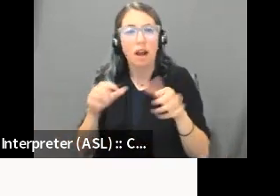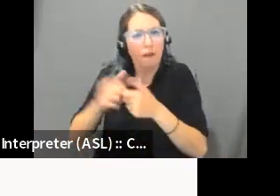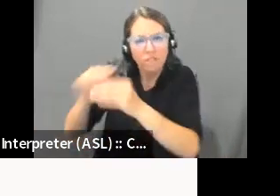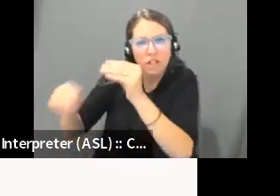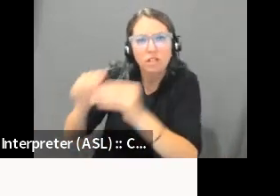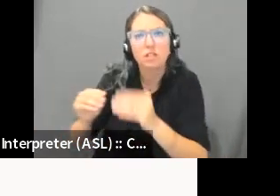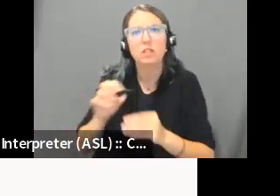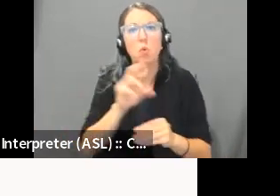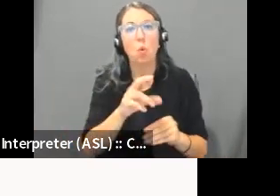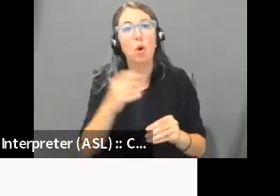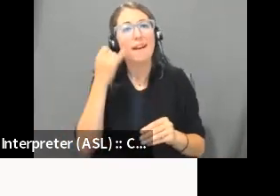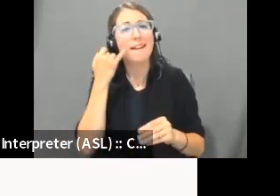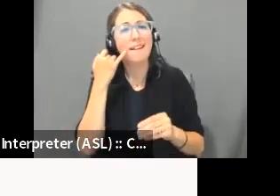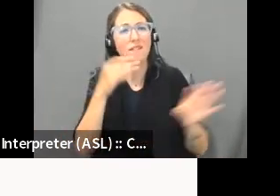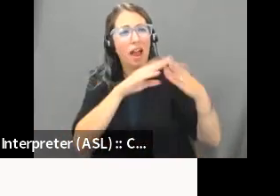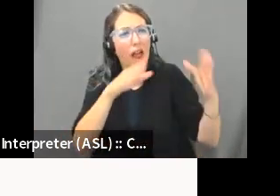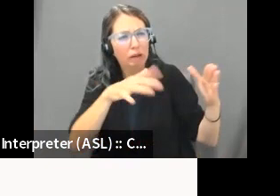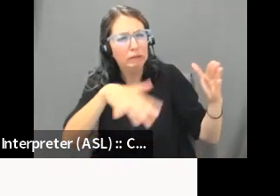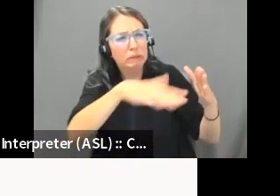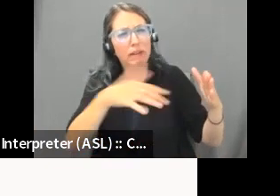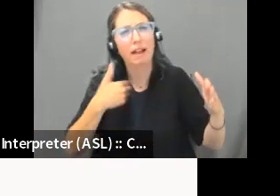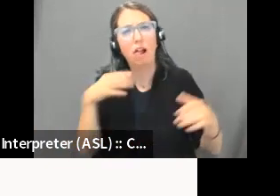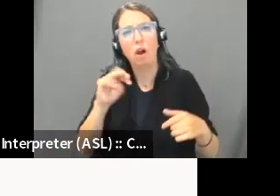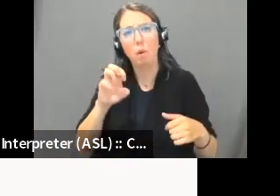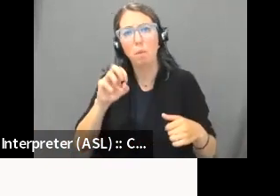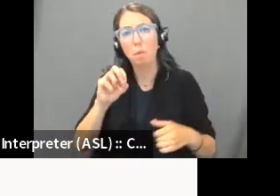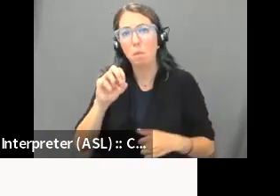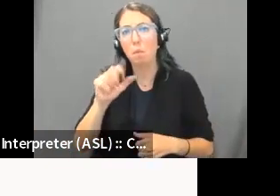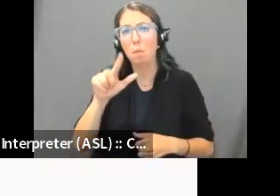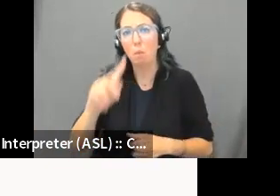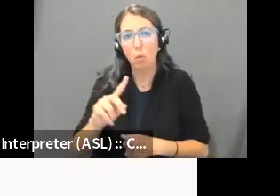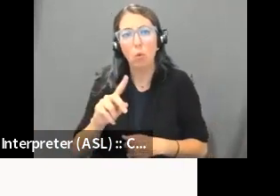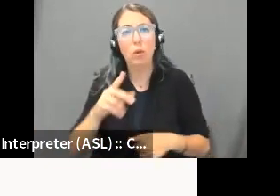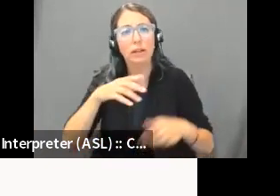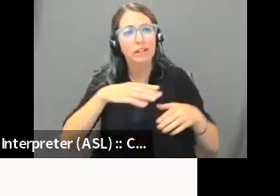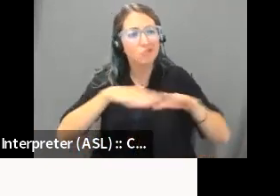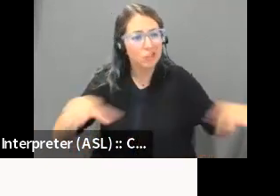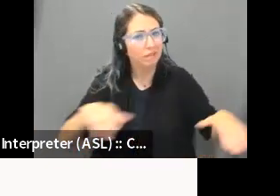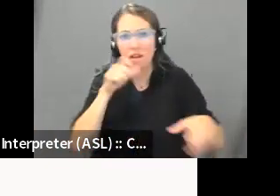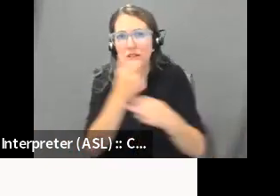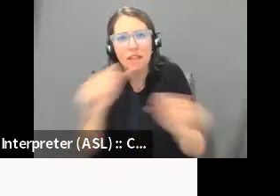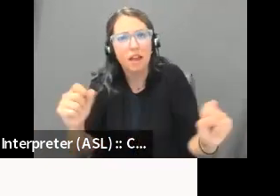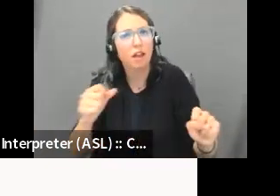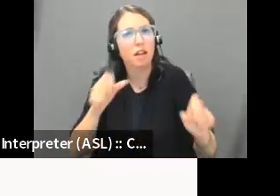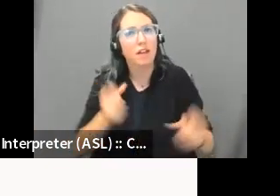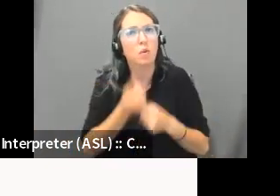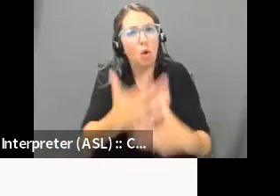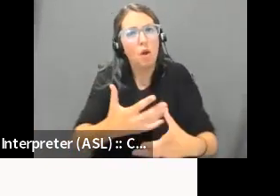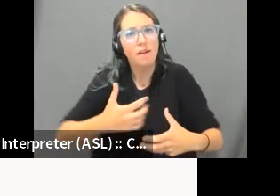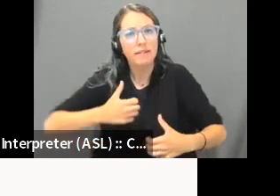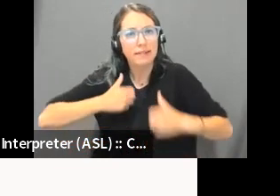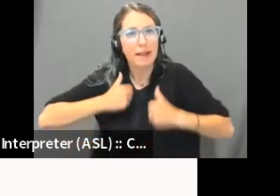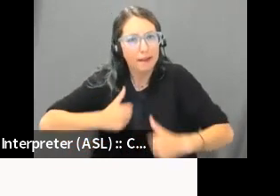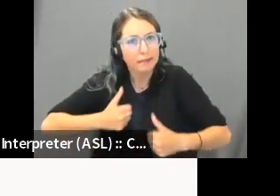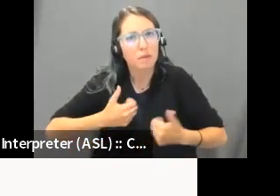children. Community members in Vital Village networks raised these challenges and came together to form a community data work